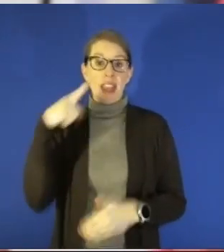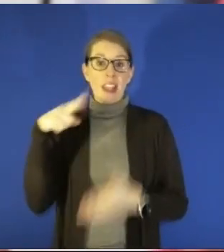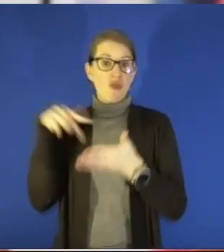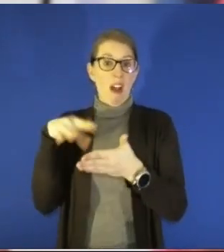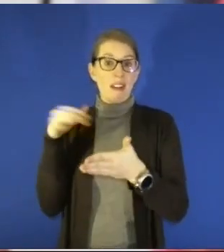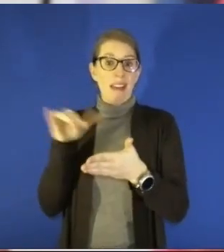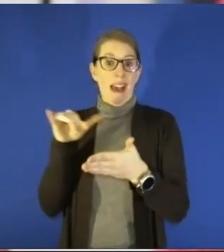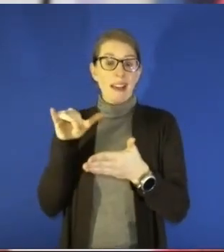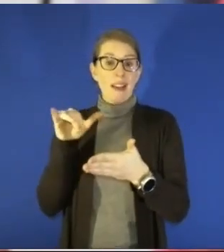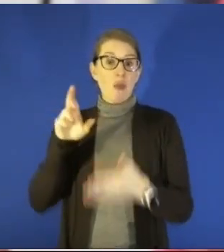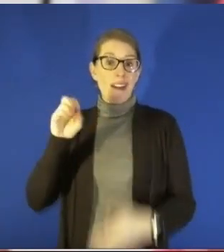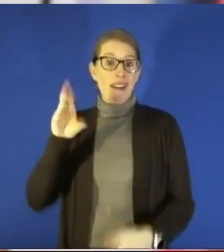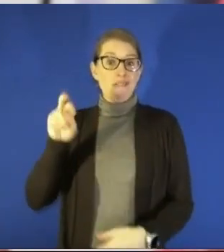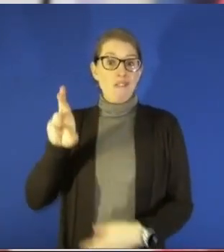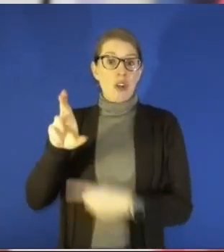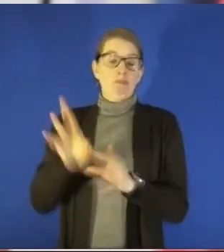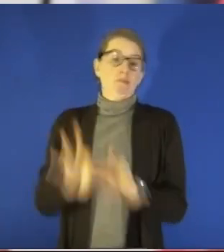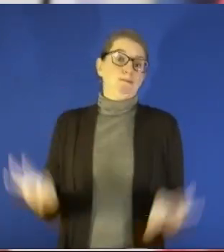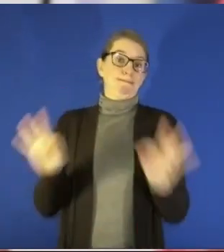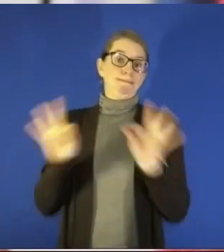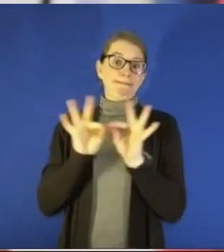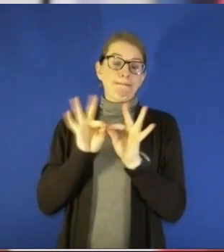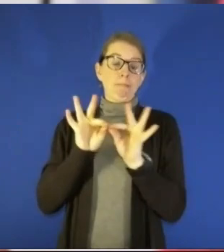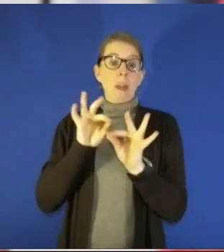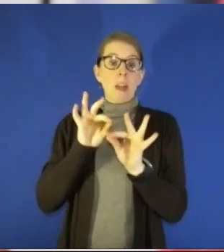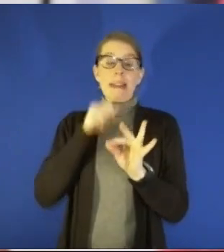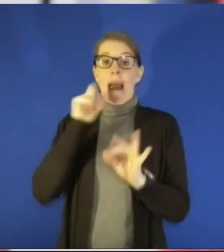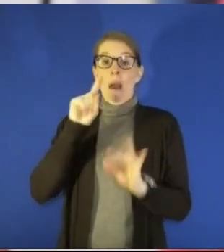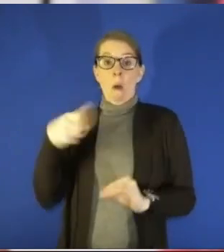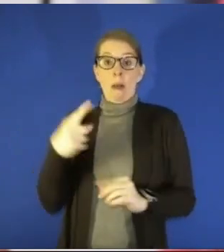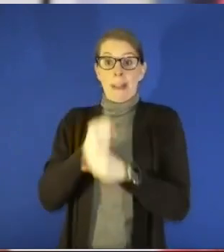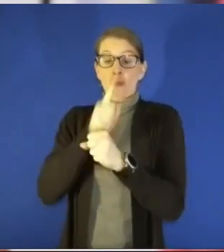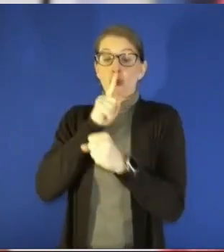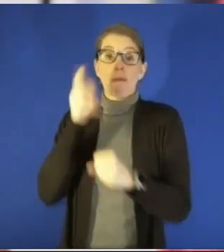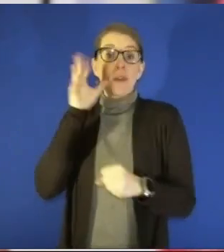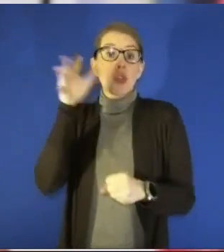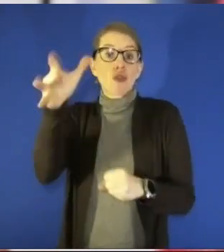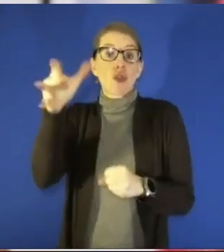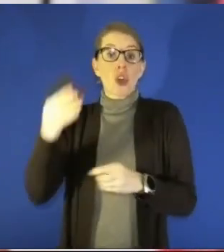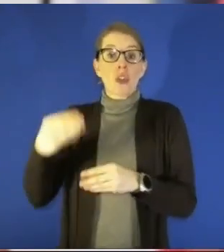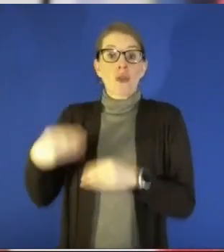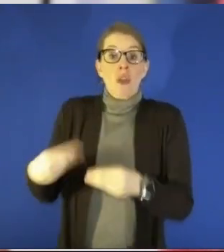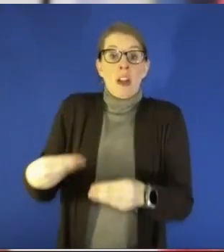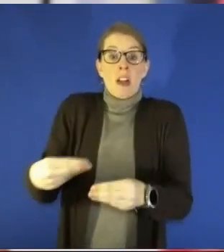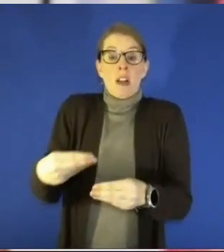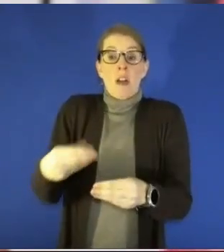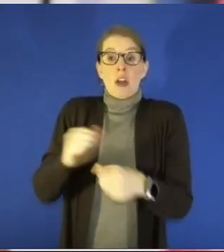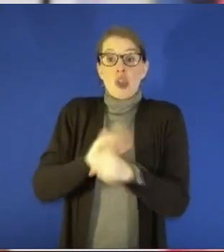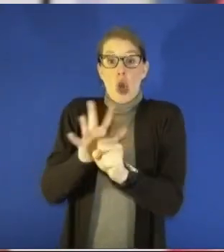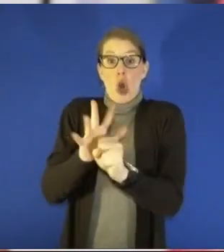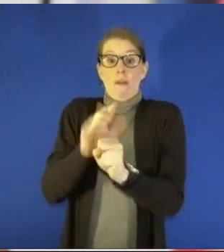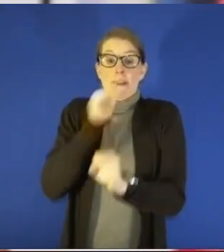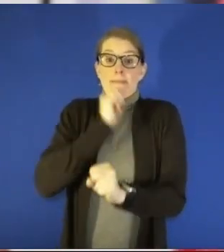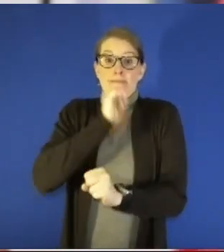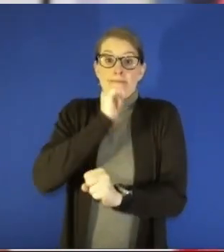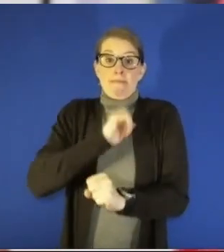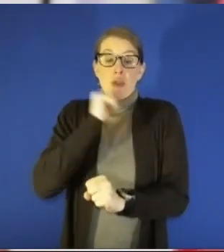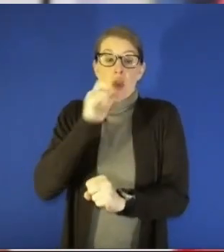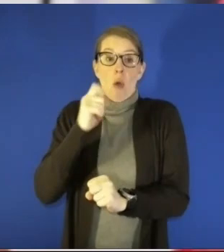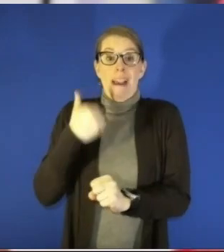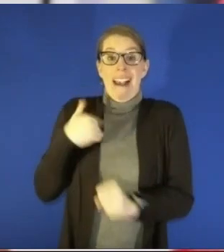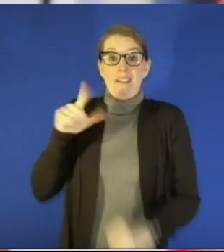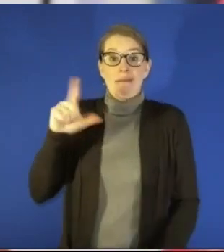are going to be so important, not only to make sure that future generations or future COVID sufferers don't have long